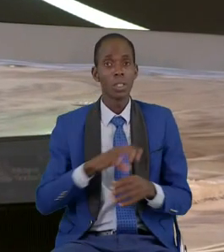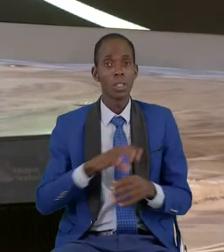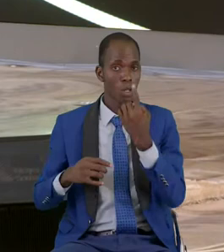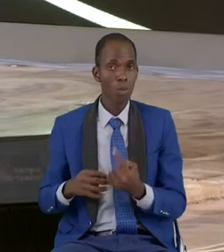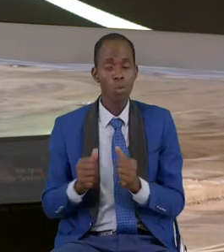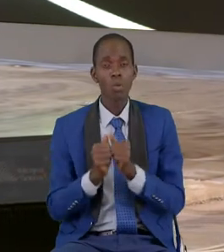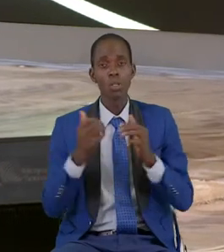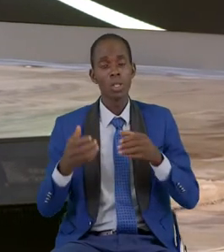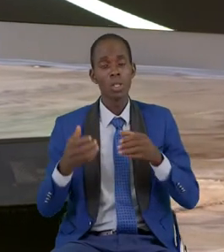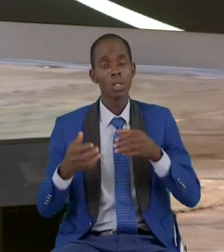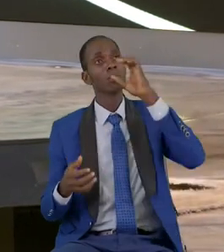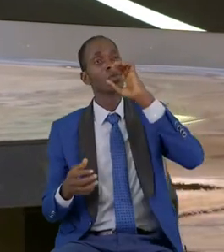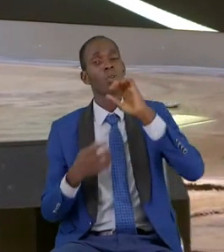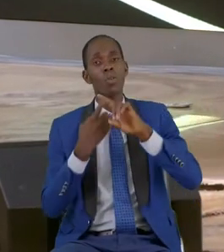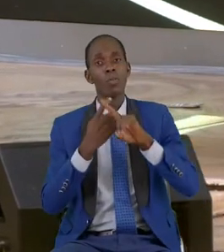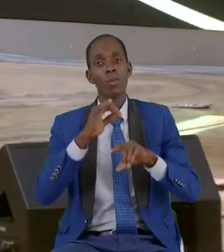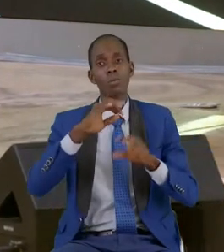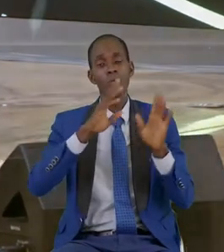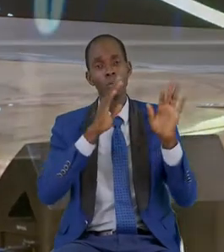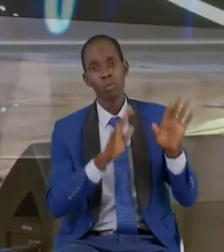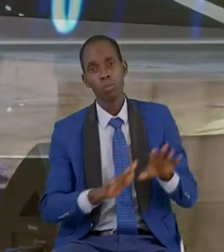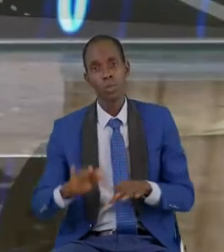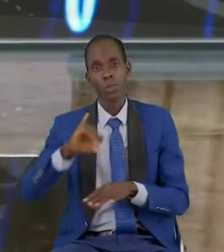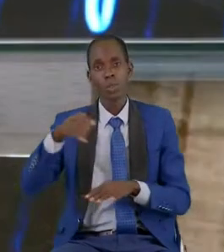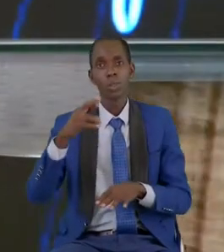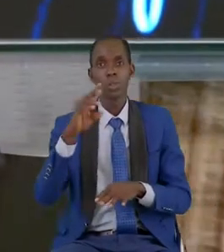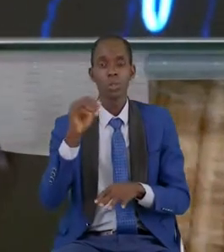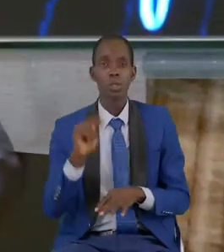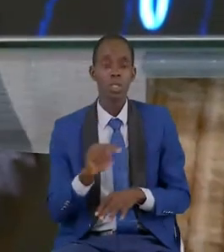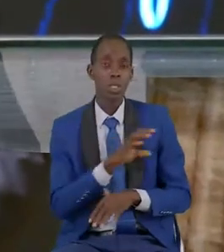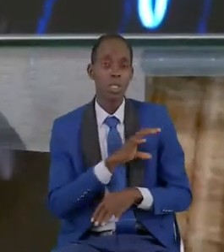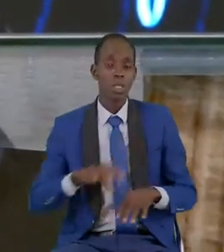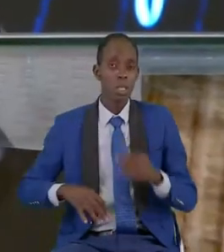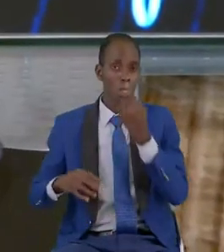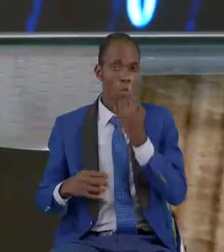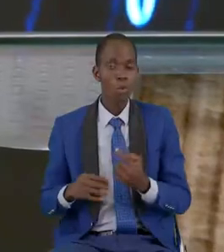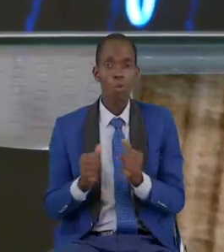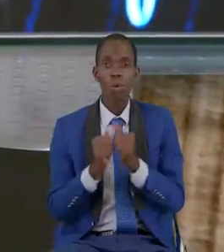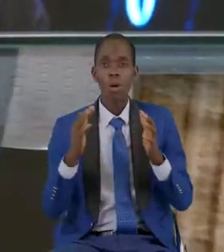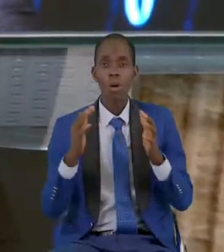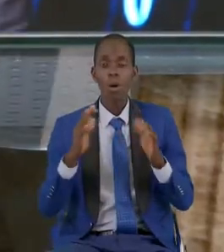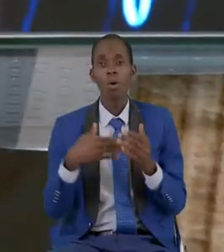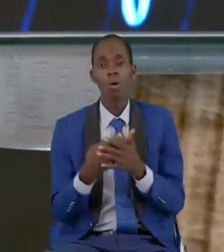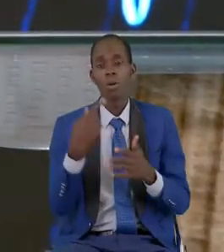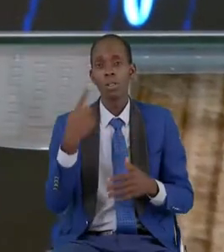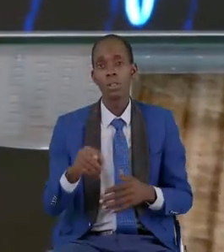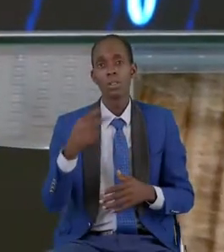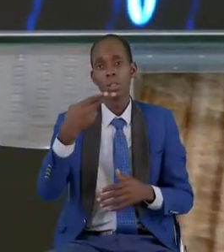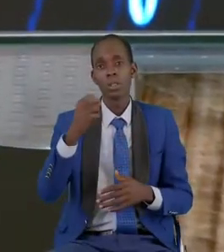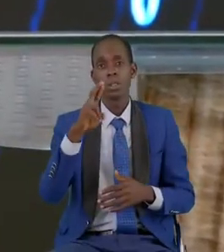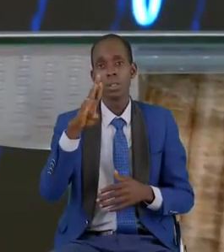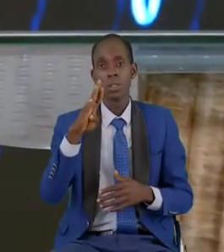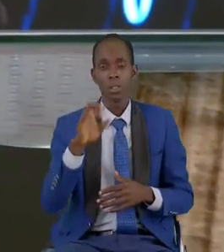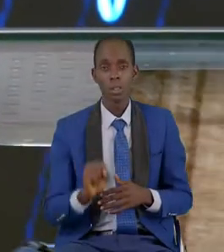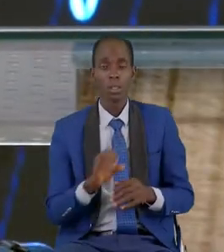Jordan, Christ the healer, Christ alone without all the herbs and everything, Christ the